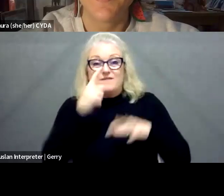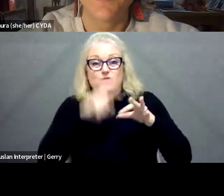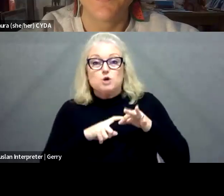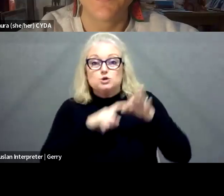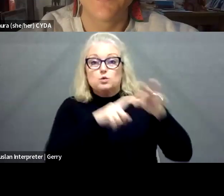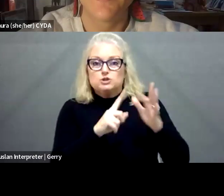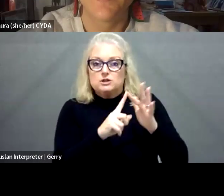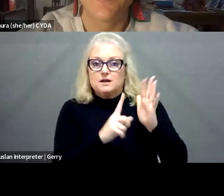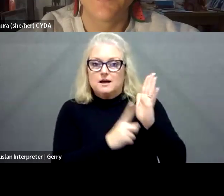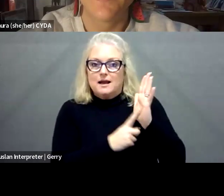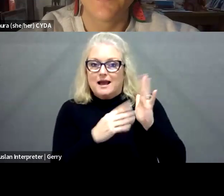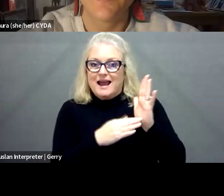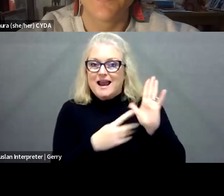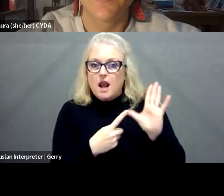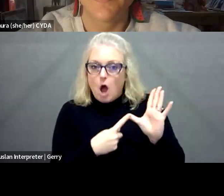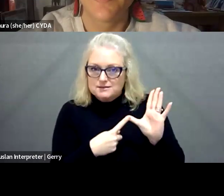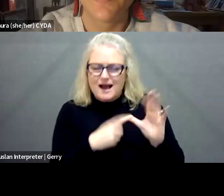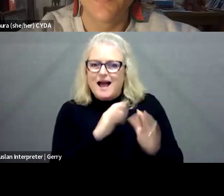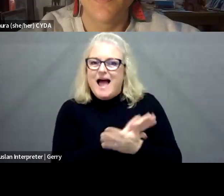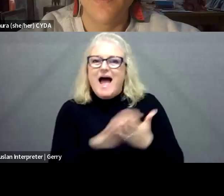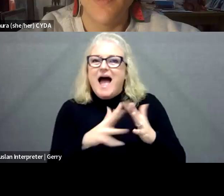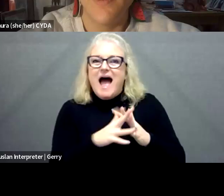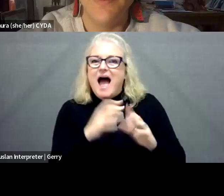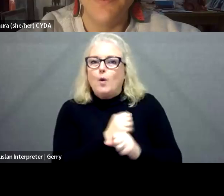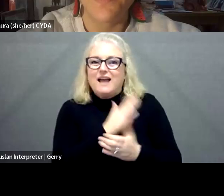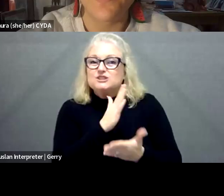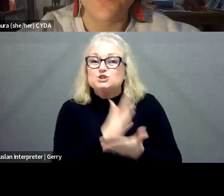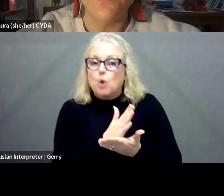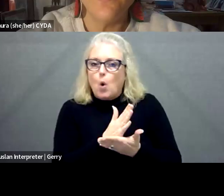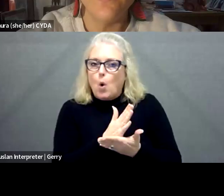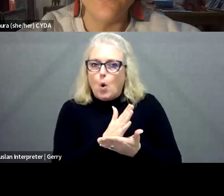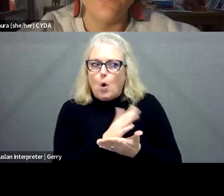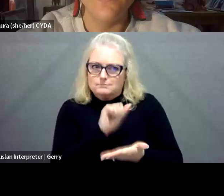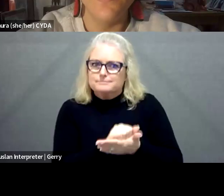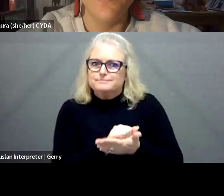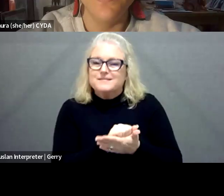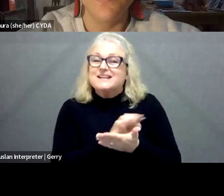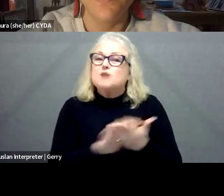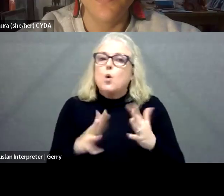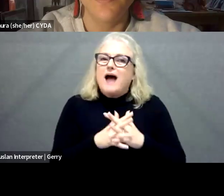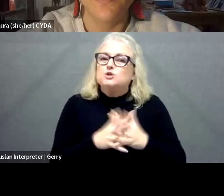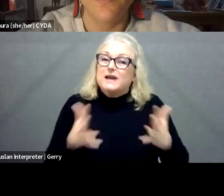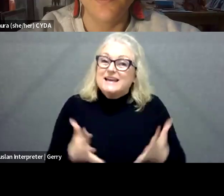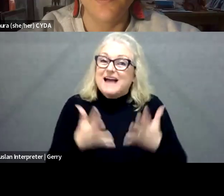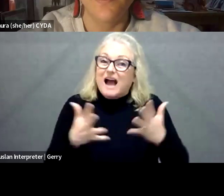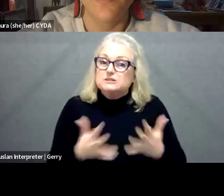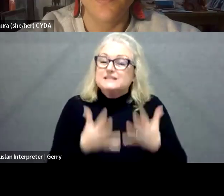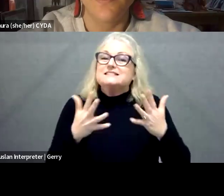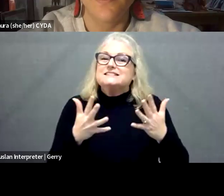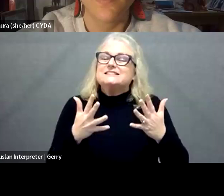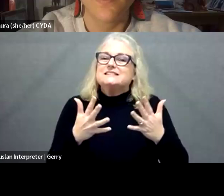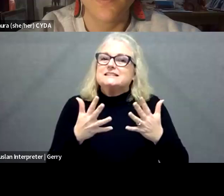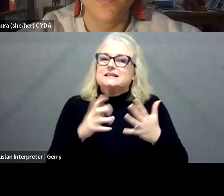on ensuring authentic representation. Eliza, how can we encourage more disabled characters in books that are not primarily